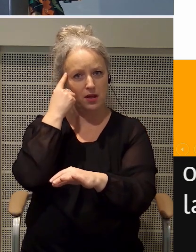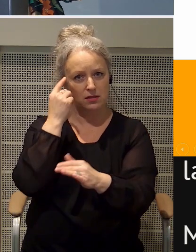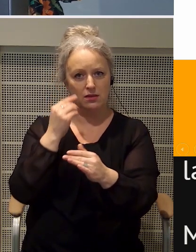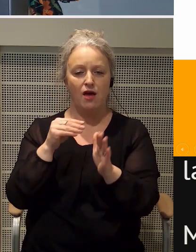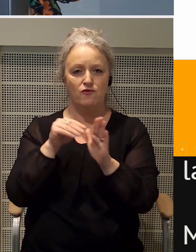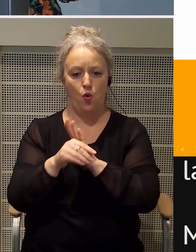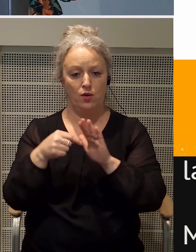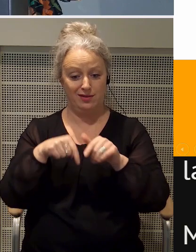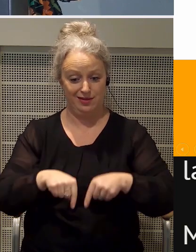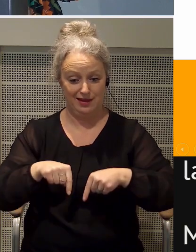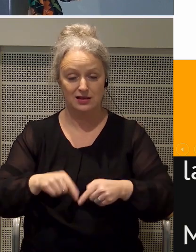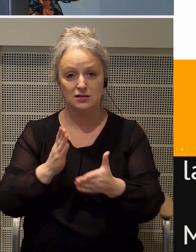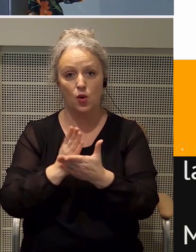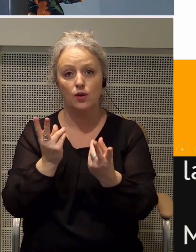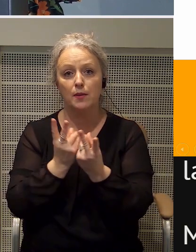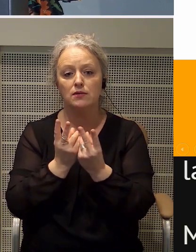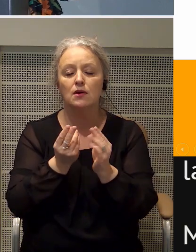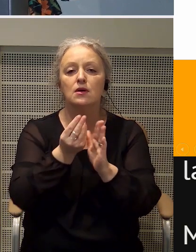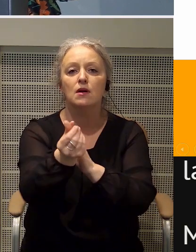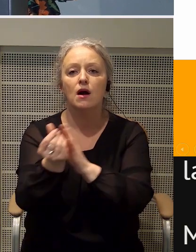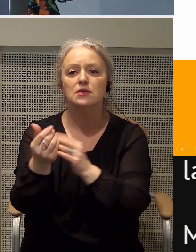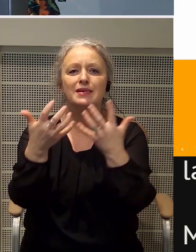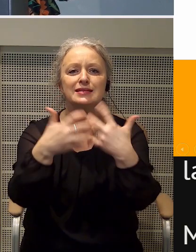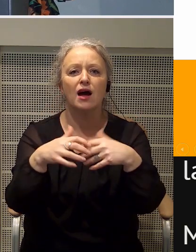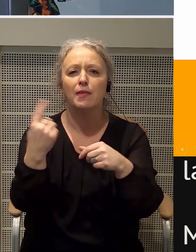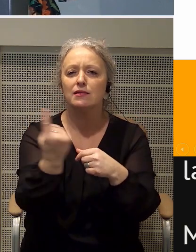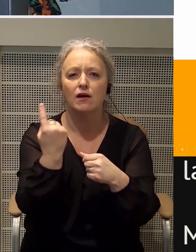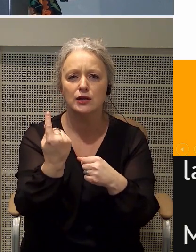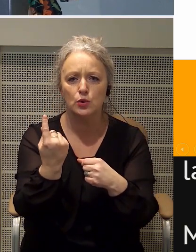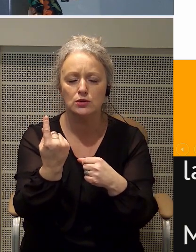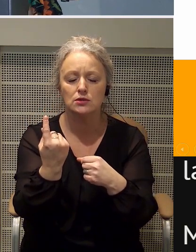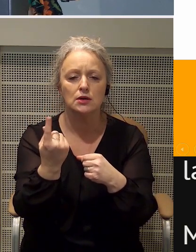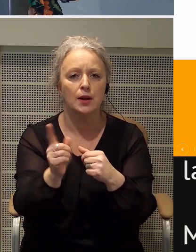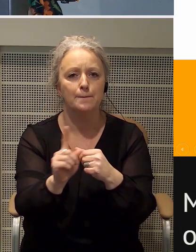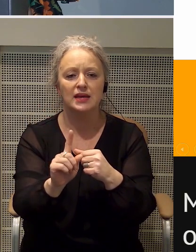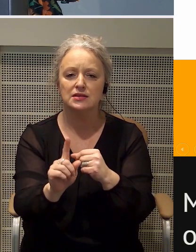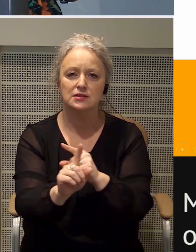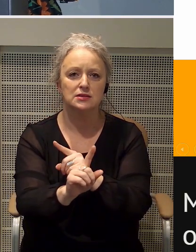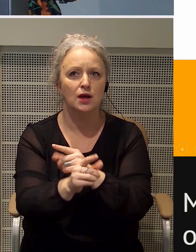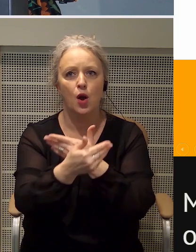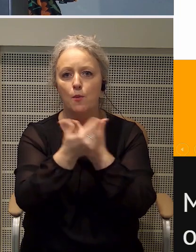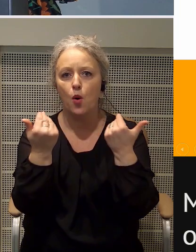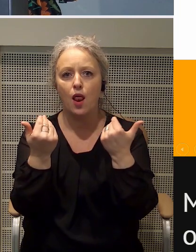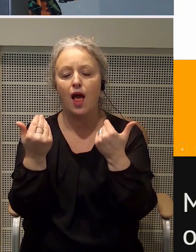specific clinics. And what we have done from our foundation